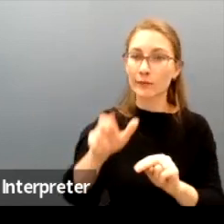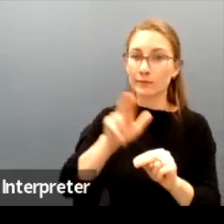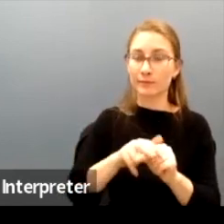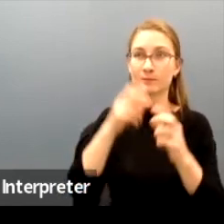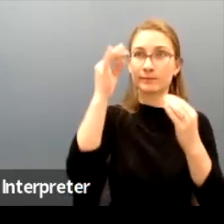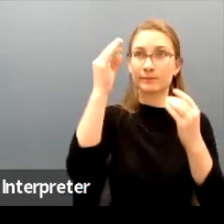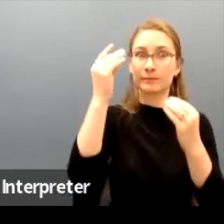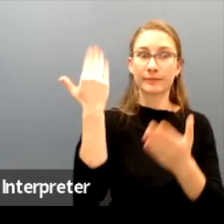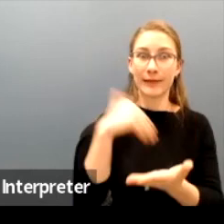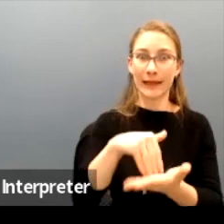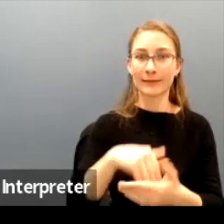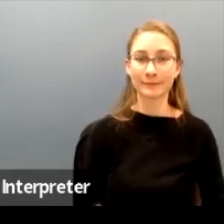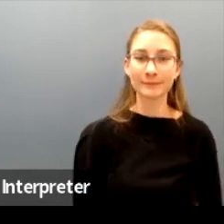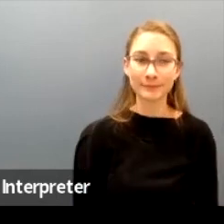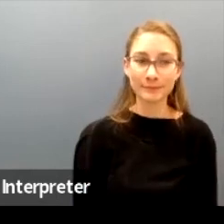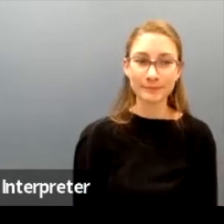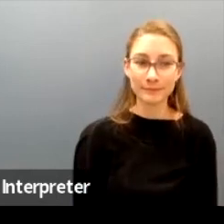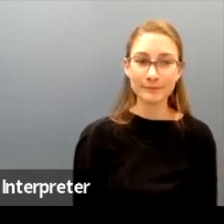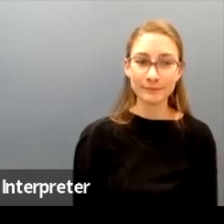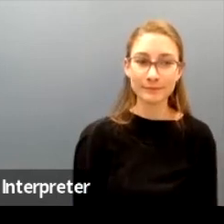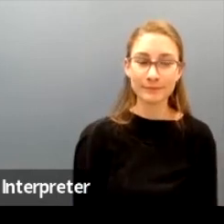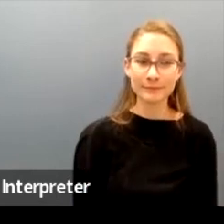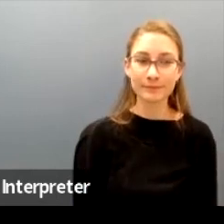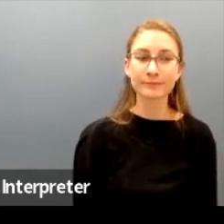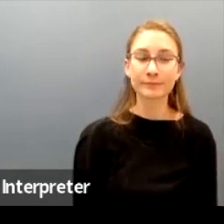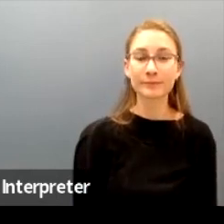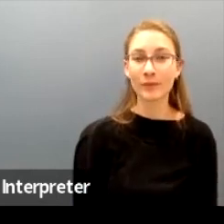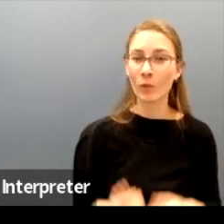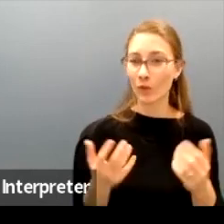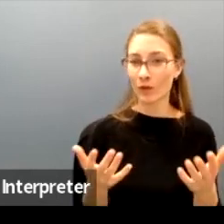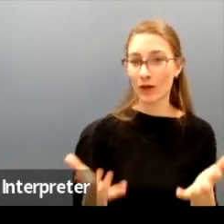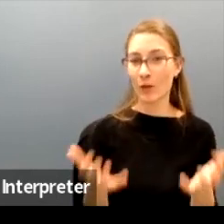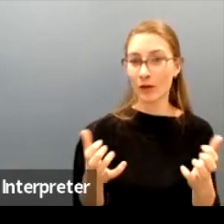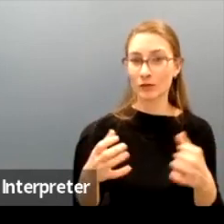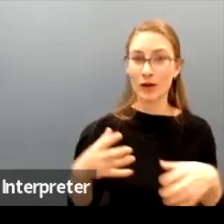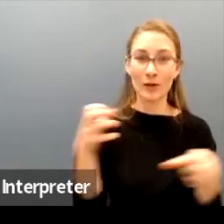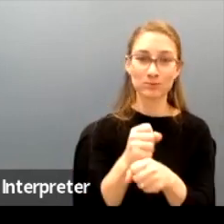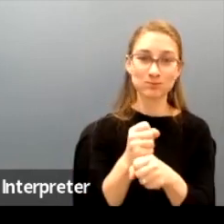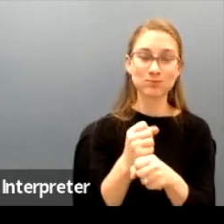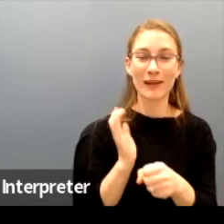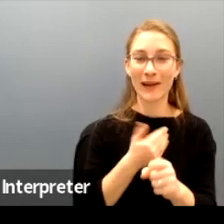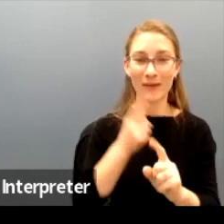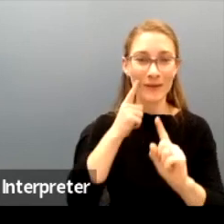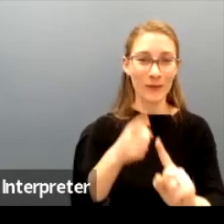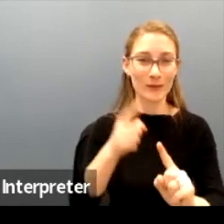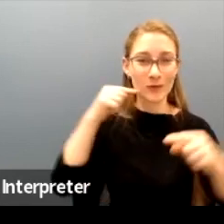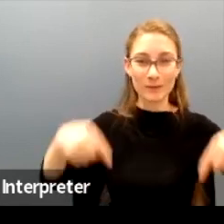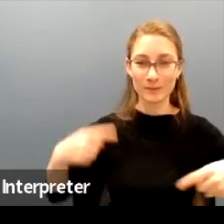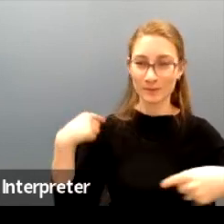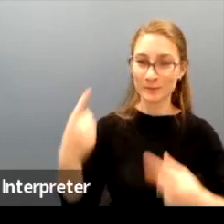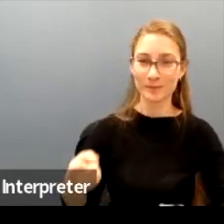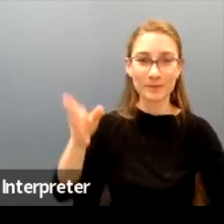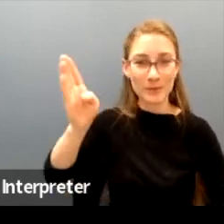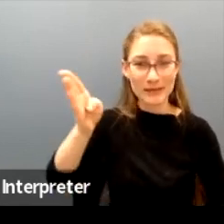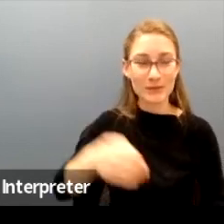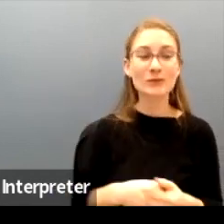information. So again, this is just kind of a recap of what I wanted you to learn throughout this presentation. I wanted you to become familiar and comfortable with the